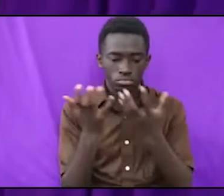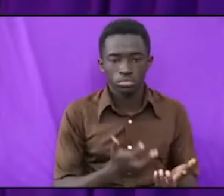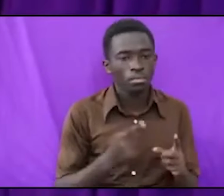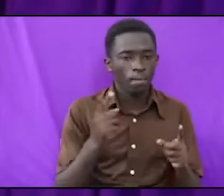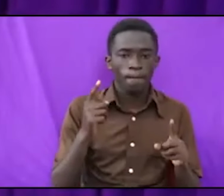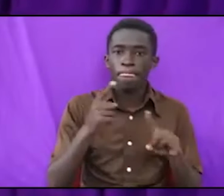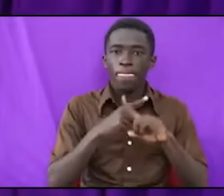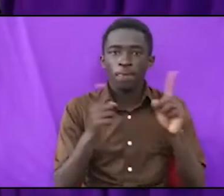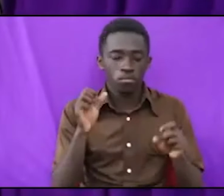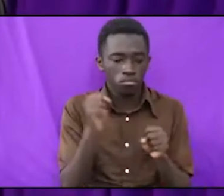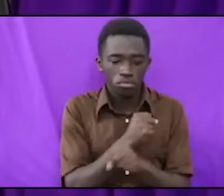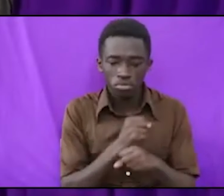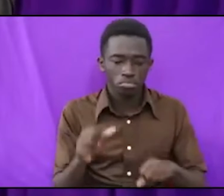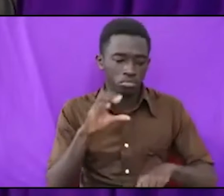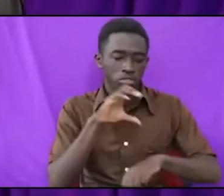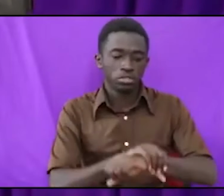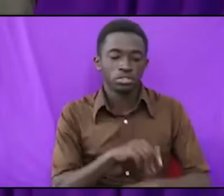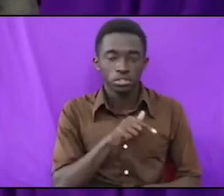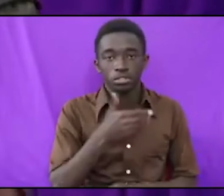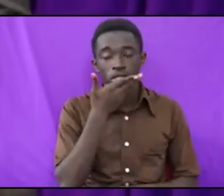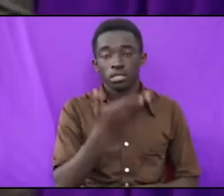get that. And so